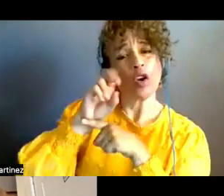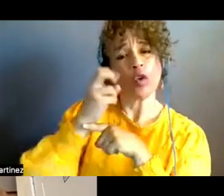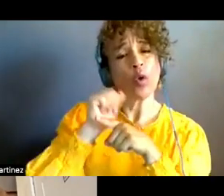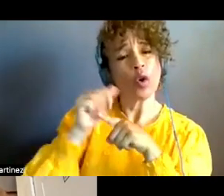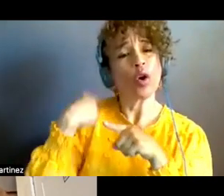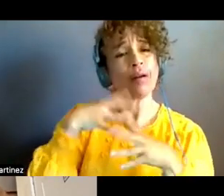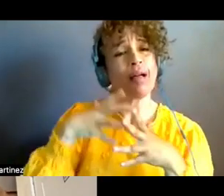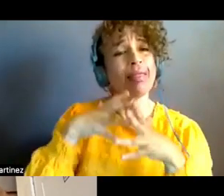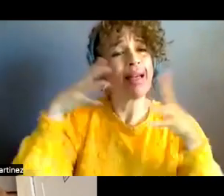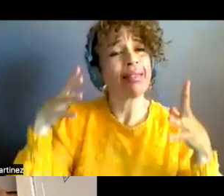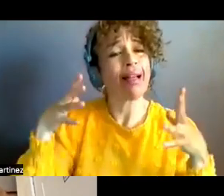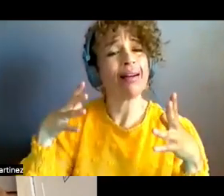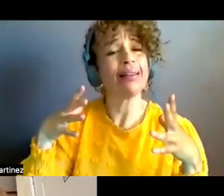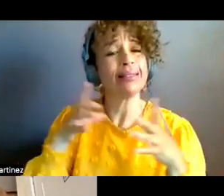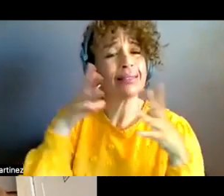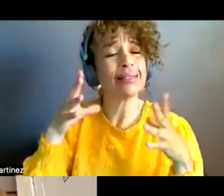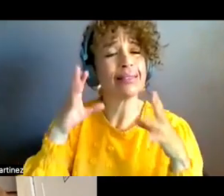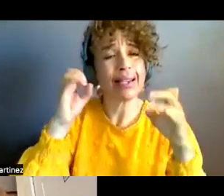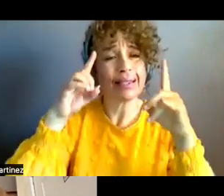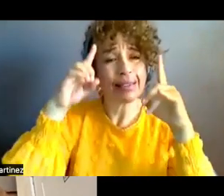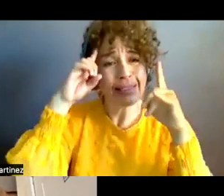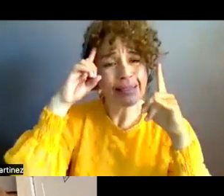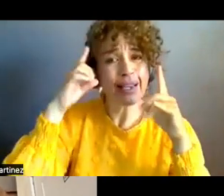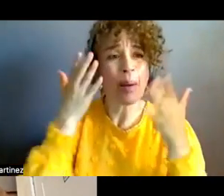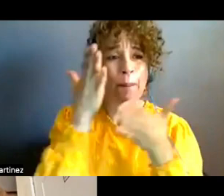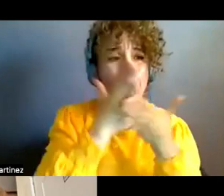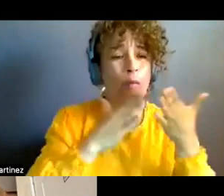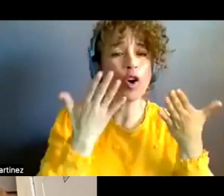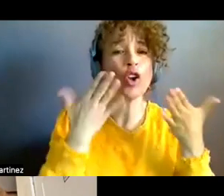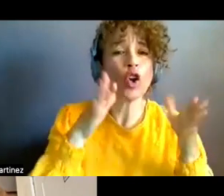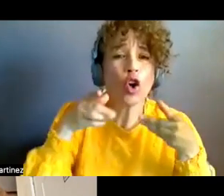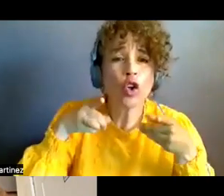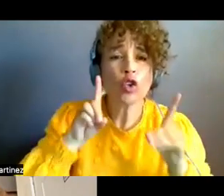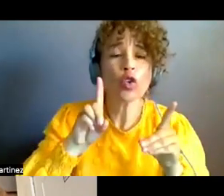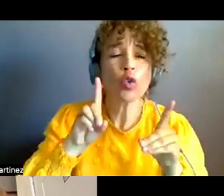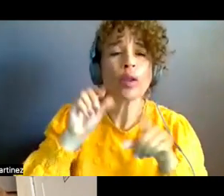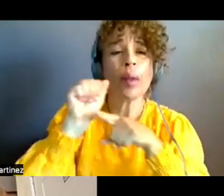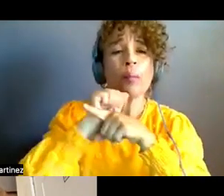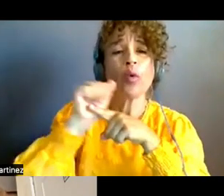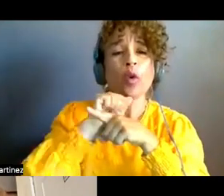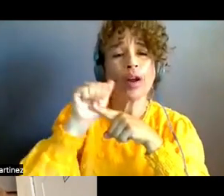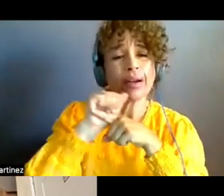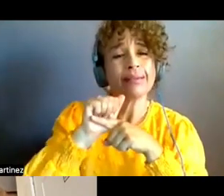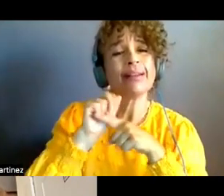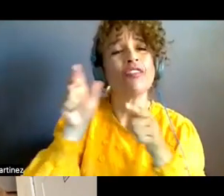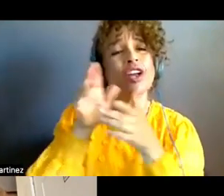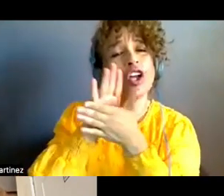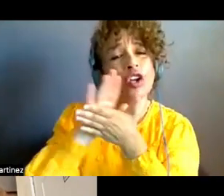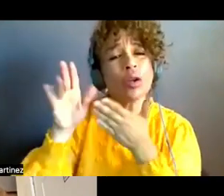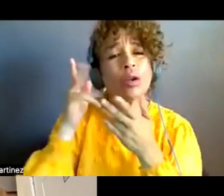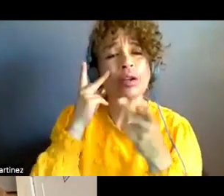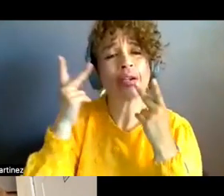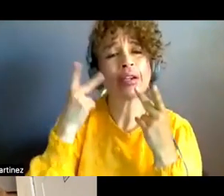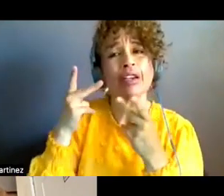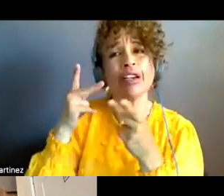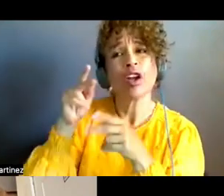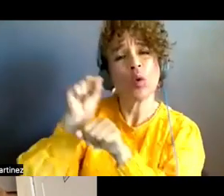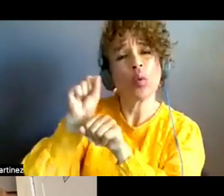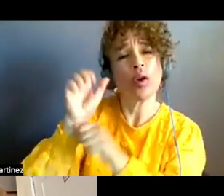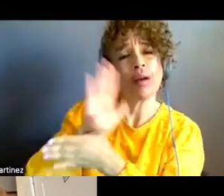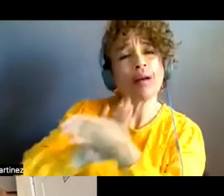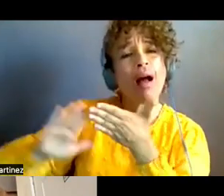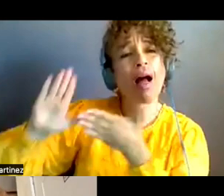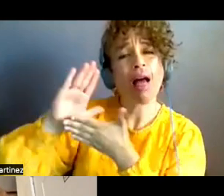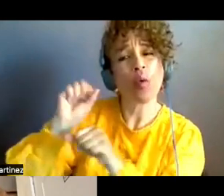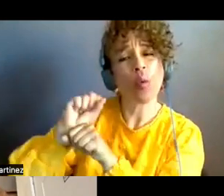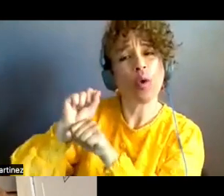get a lot of the academic part done, you know, during the rehearsal. And so it's very nice to see my colleagues in these different ways